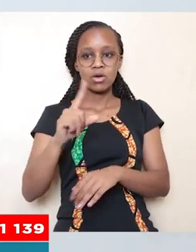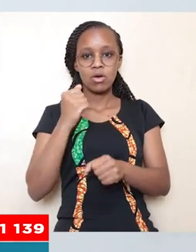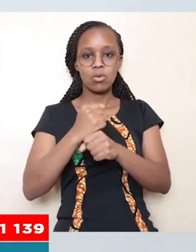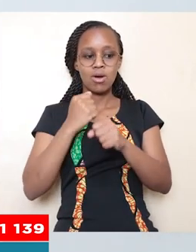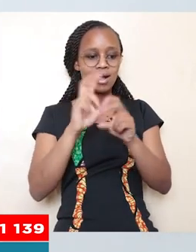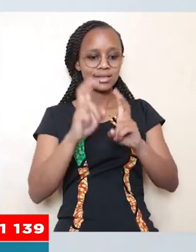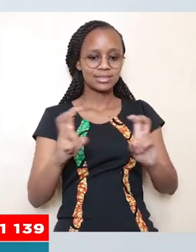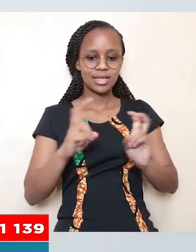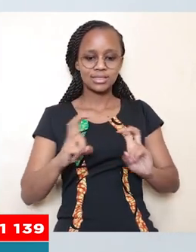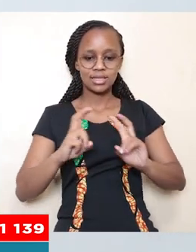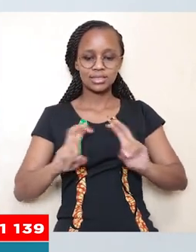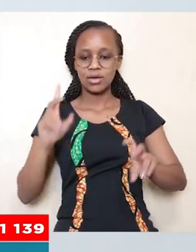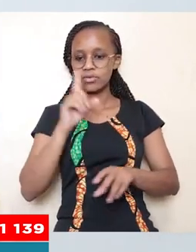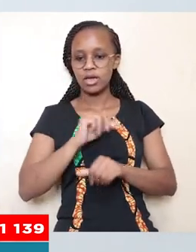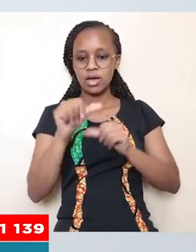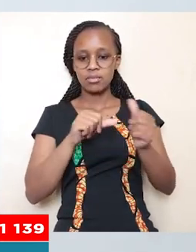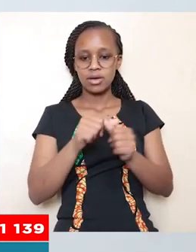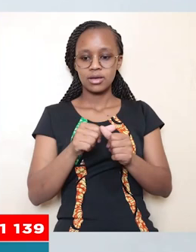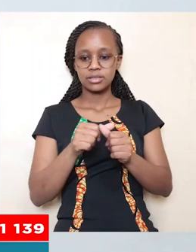some research